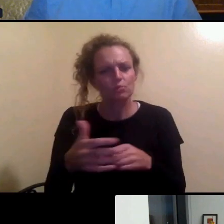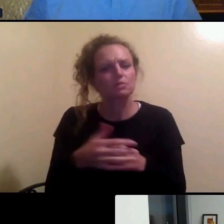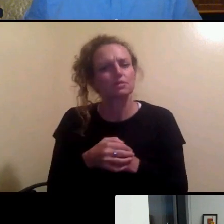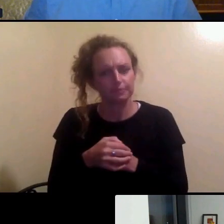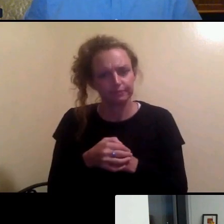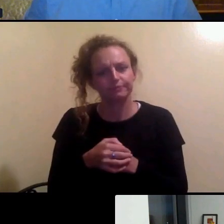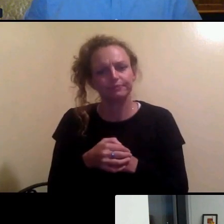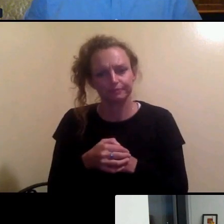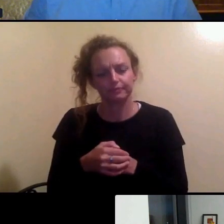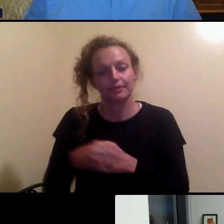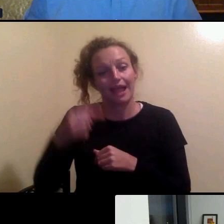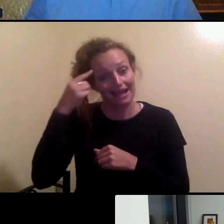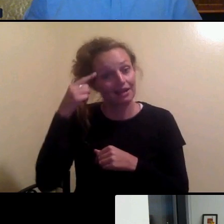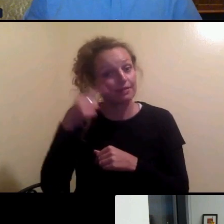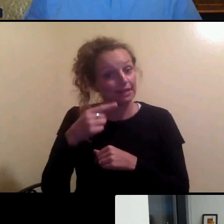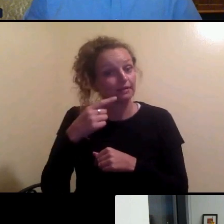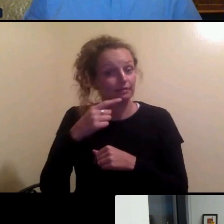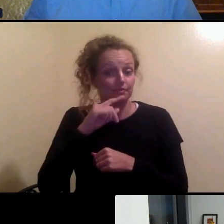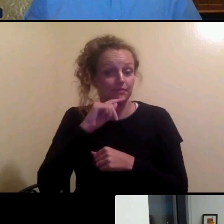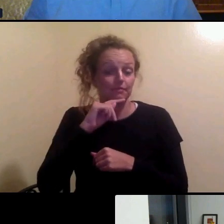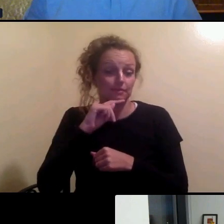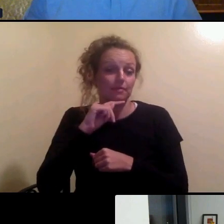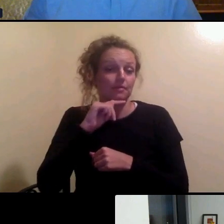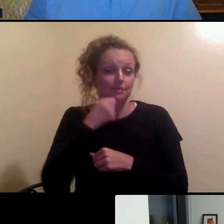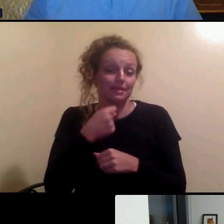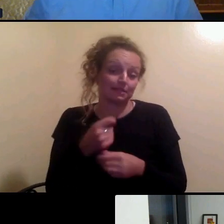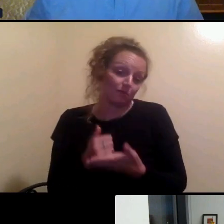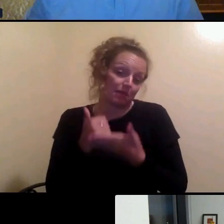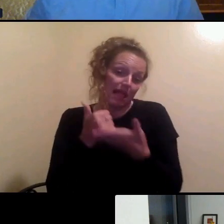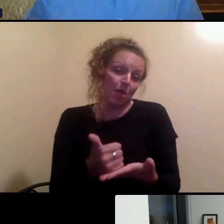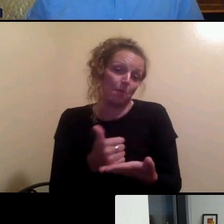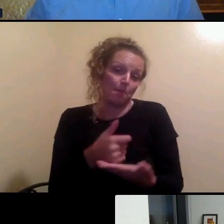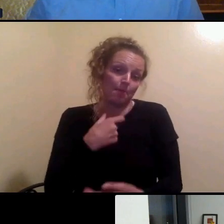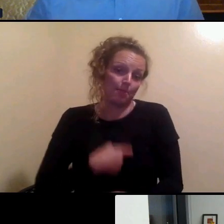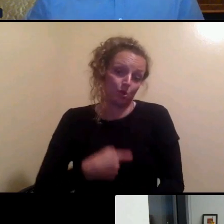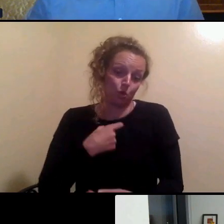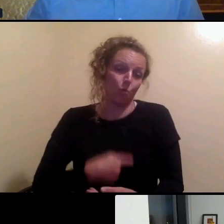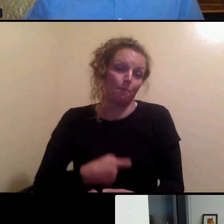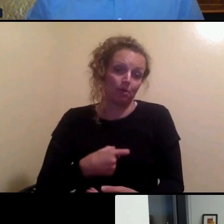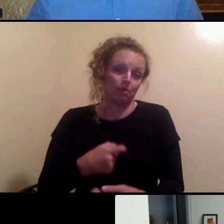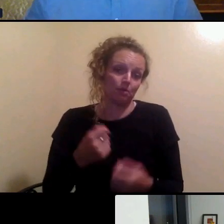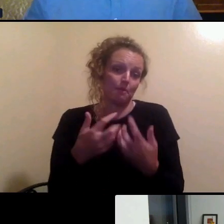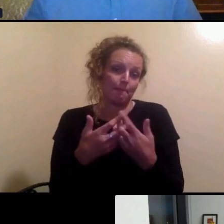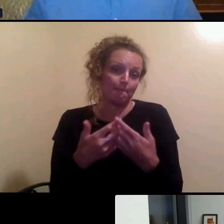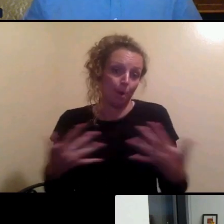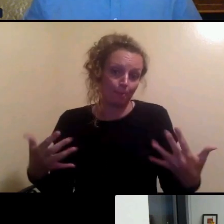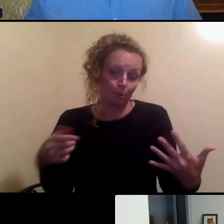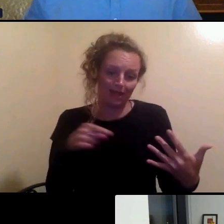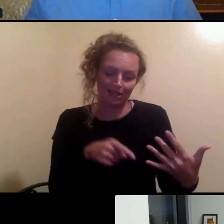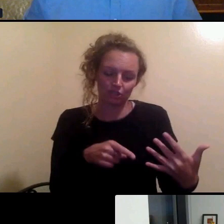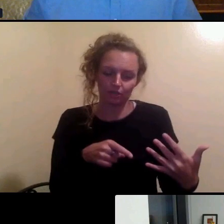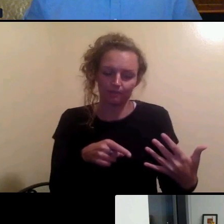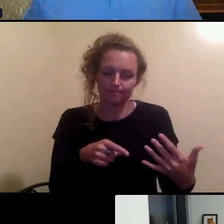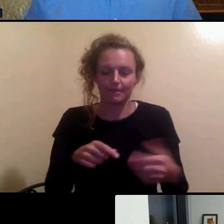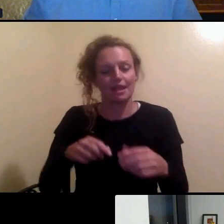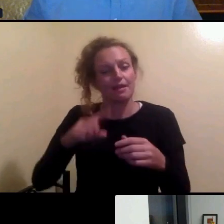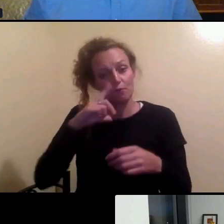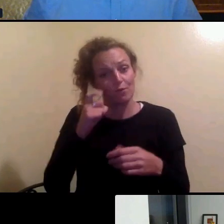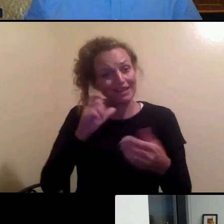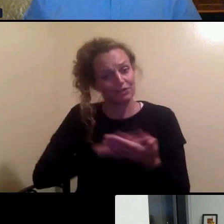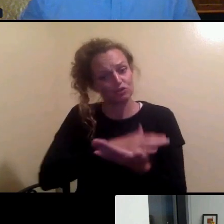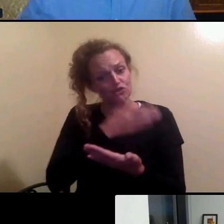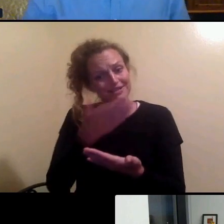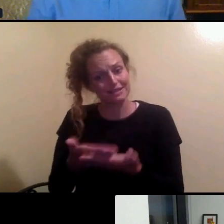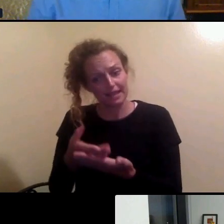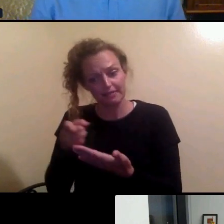humanity. And I think if we continue learning how to articulate this in business language, in governance